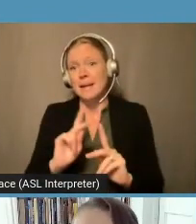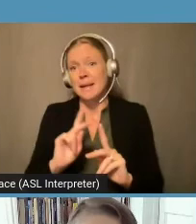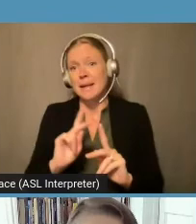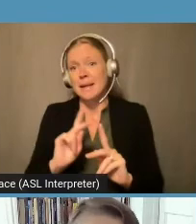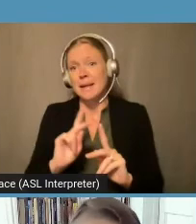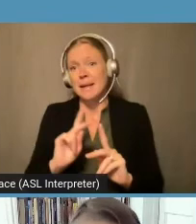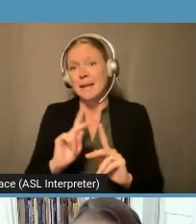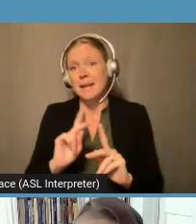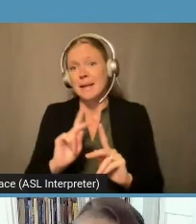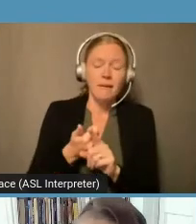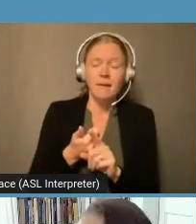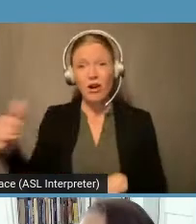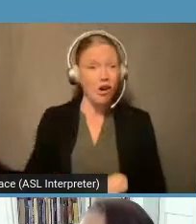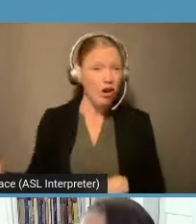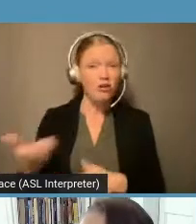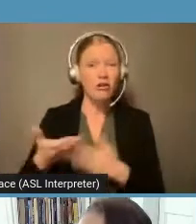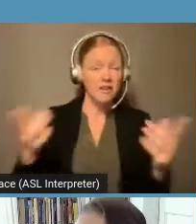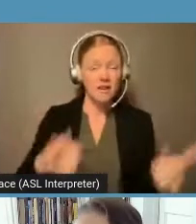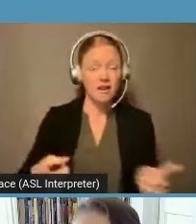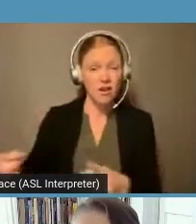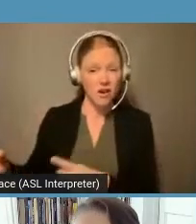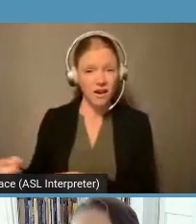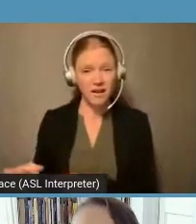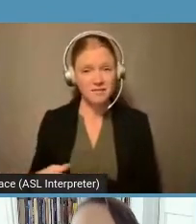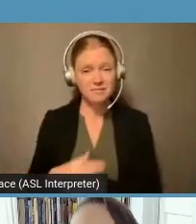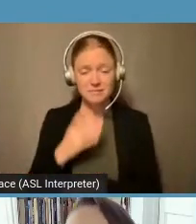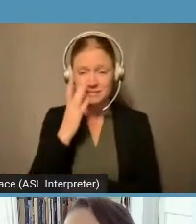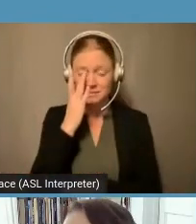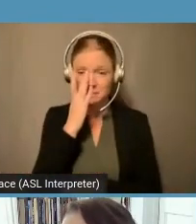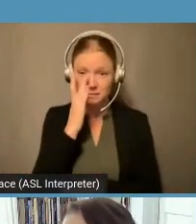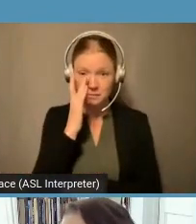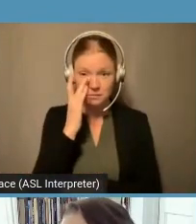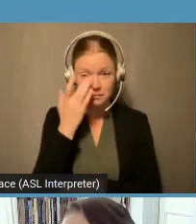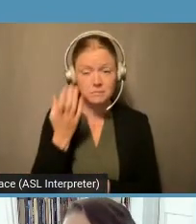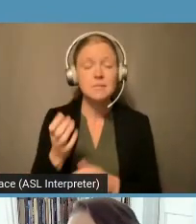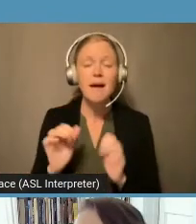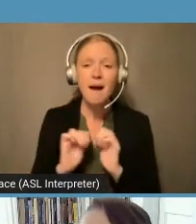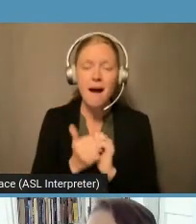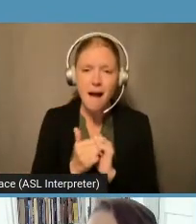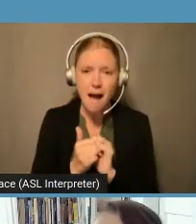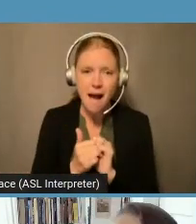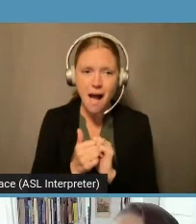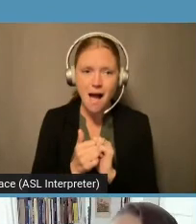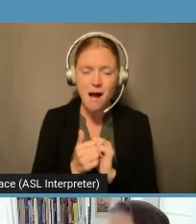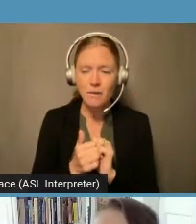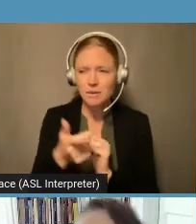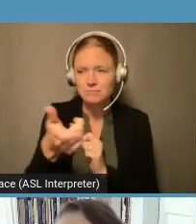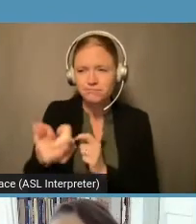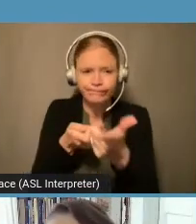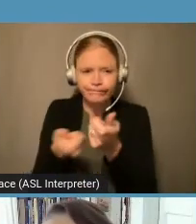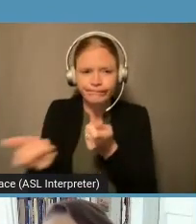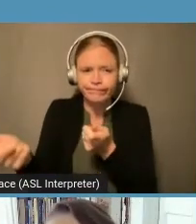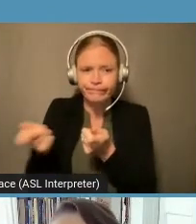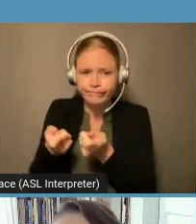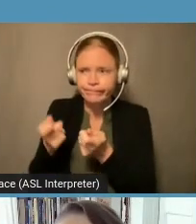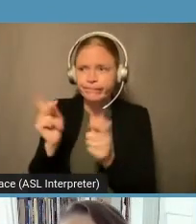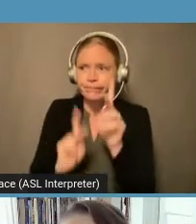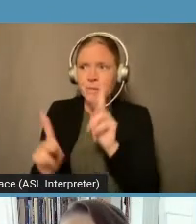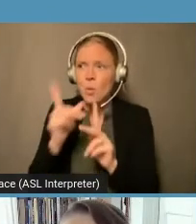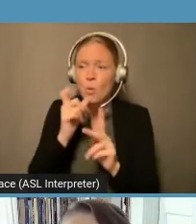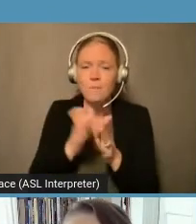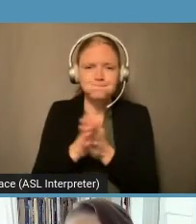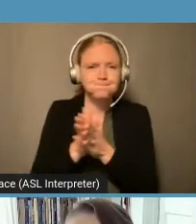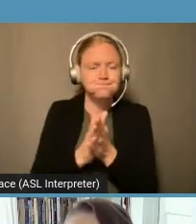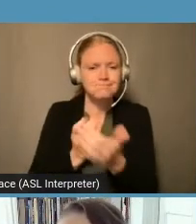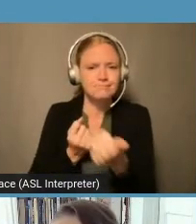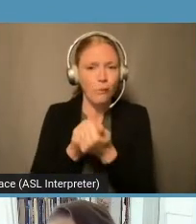other stuff going on to pull together people who are interested in supporting you in order to